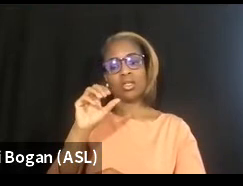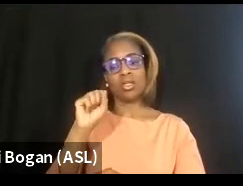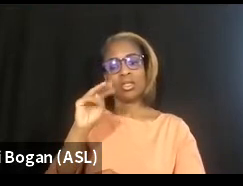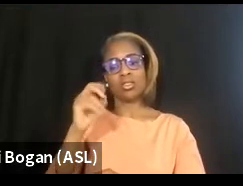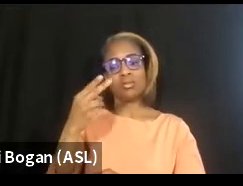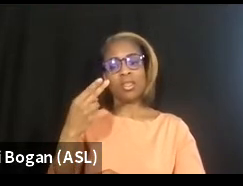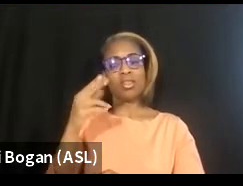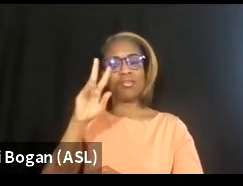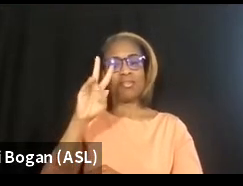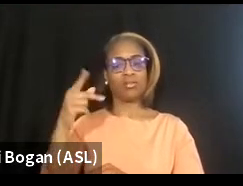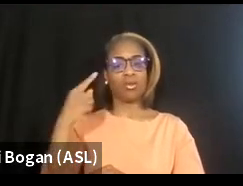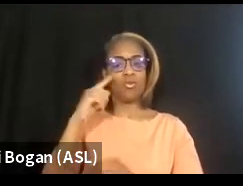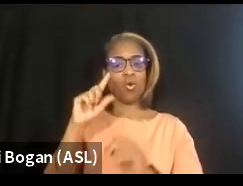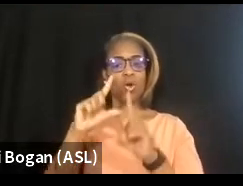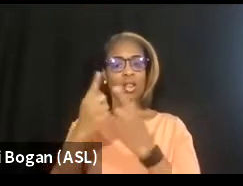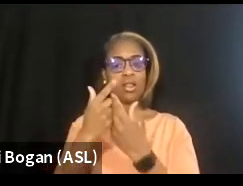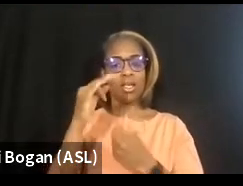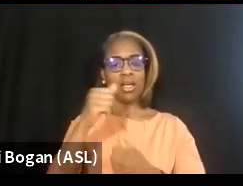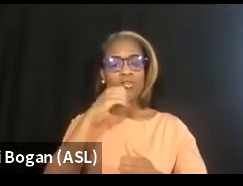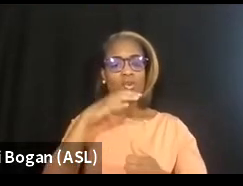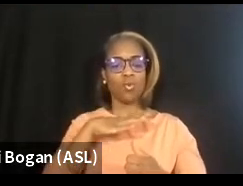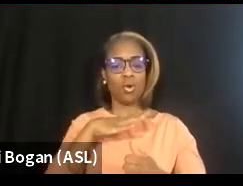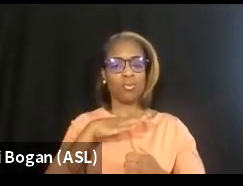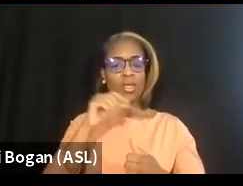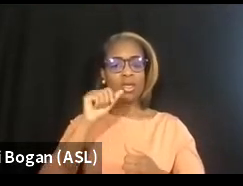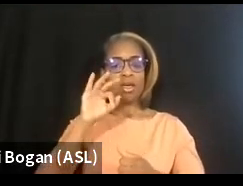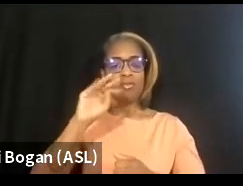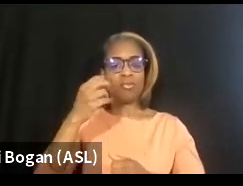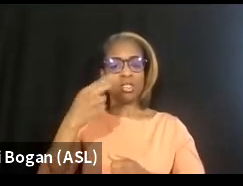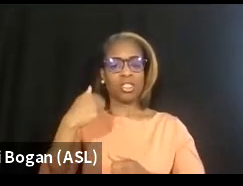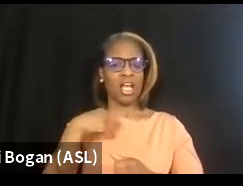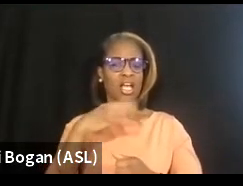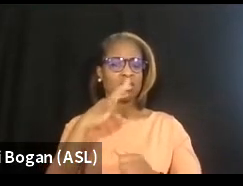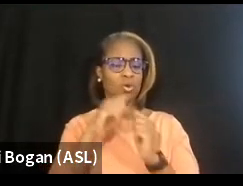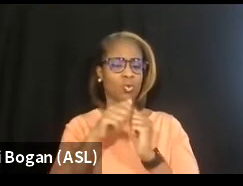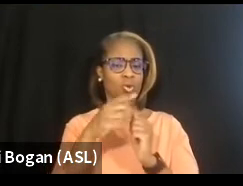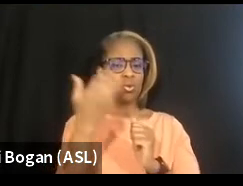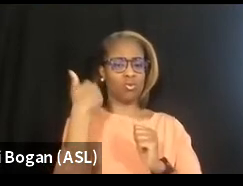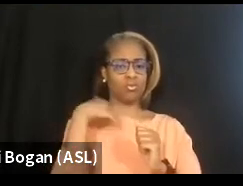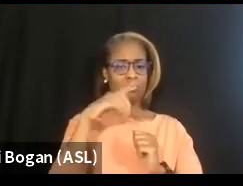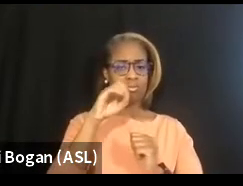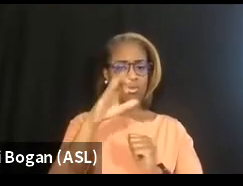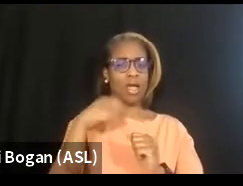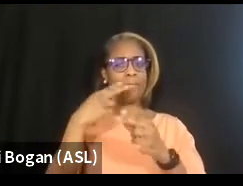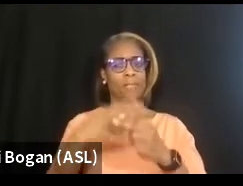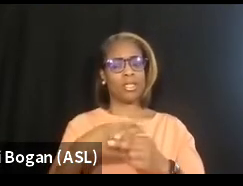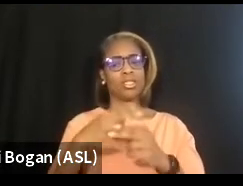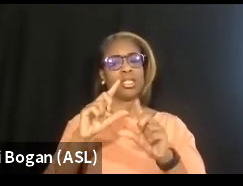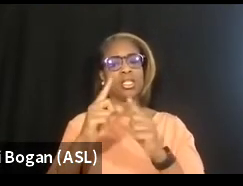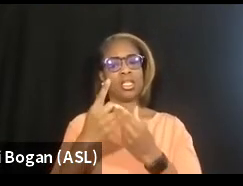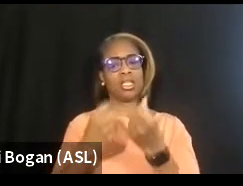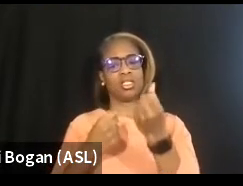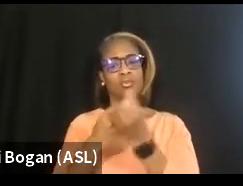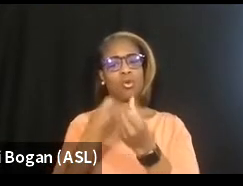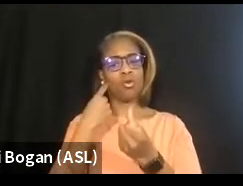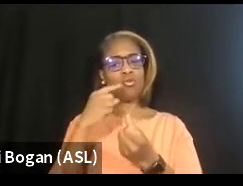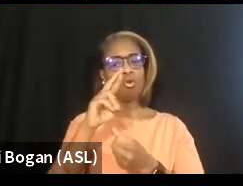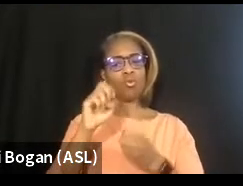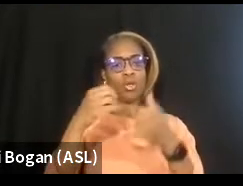Michigan. When I spoke to you last December, I mentioned the League's support for redistricting reform in